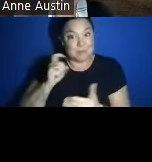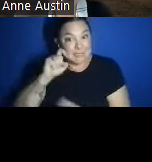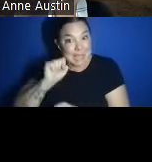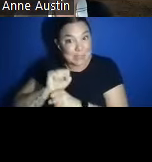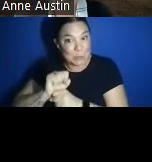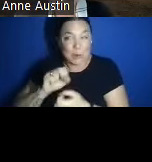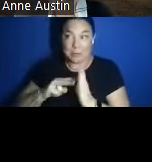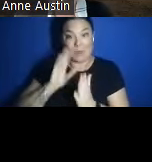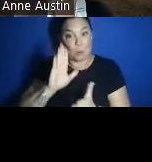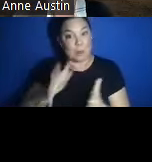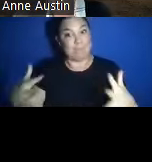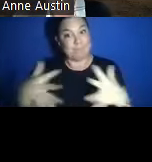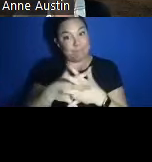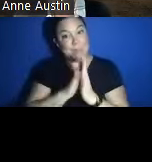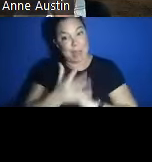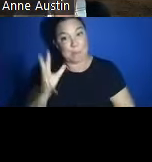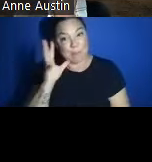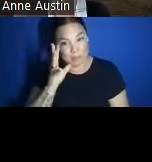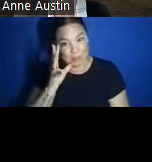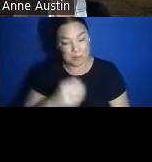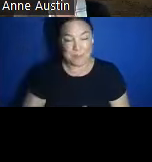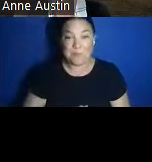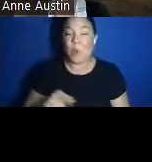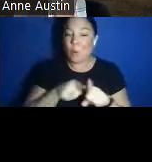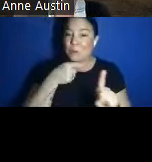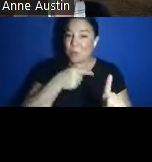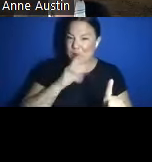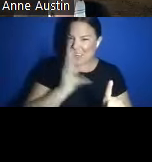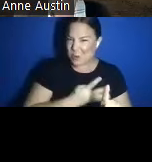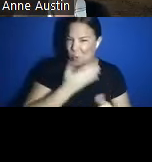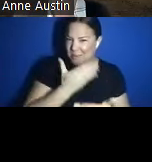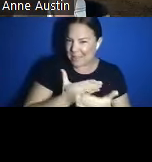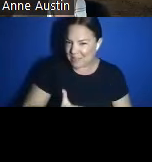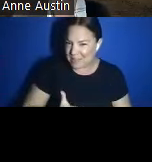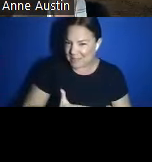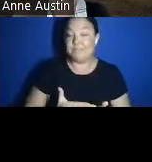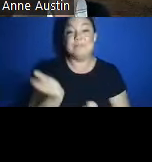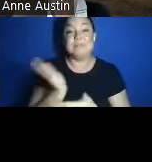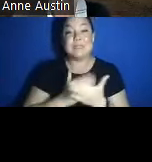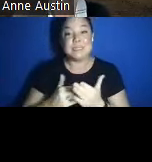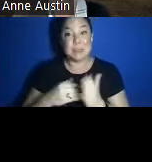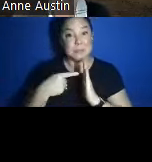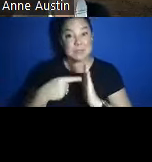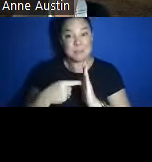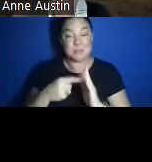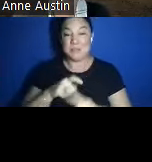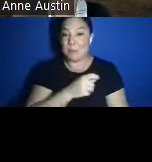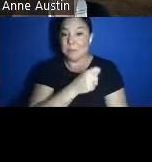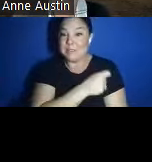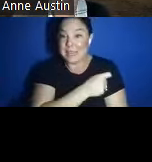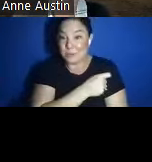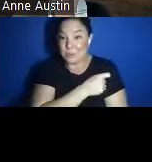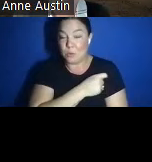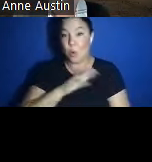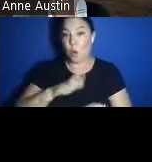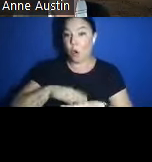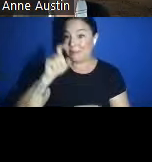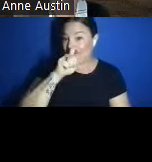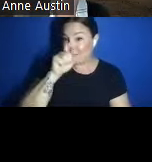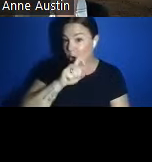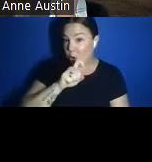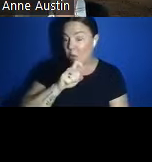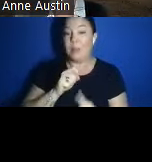and really goes further to ignore evidence that shows that some of the examples of tattooing in figurines or art